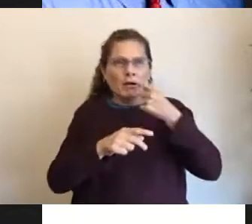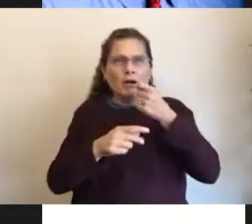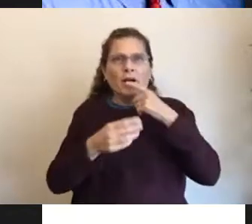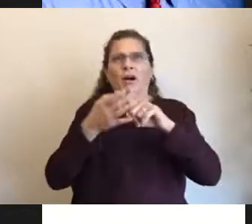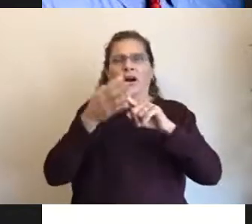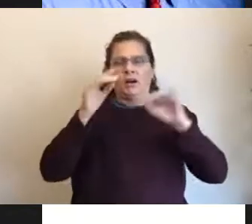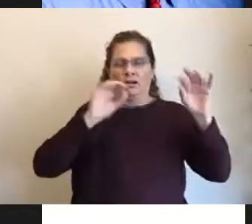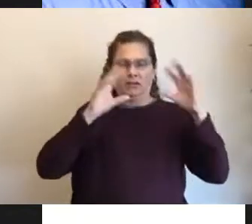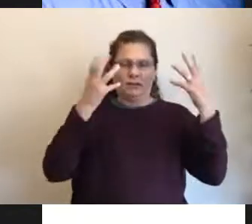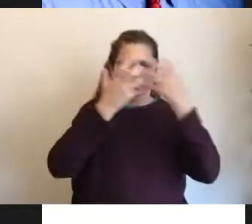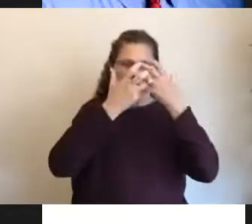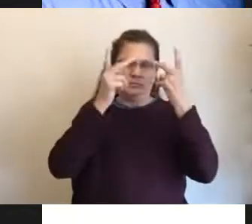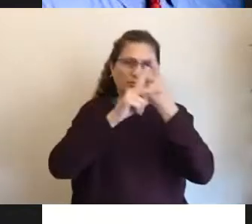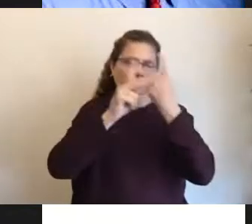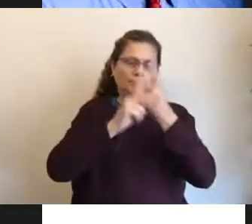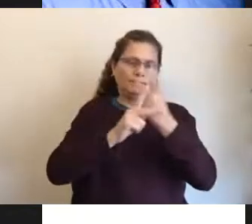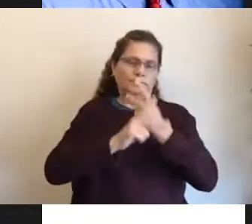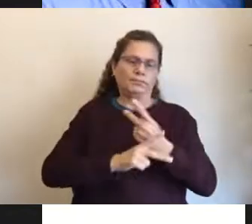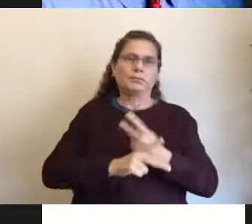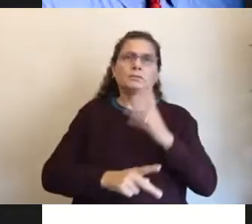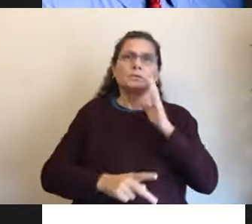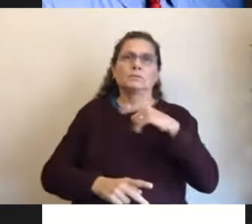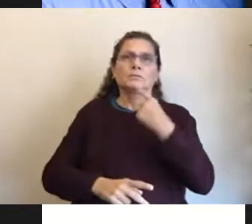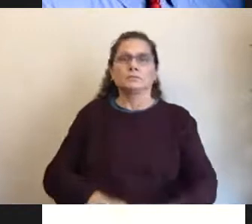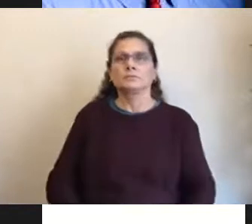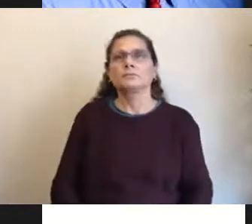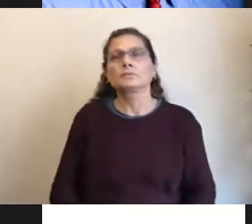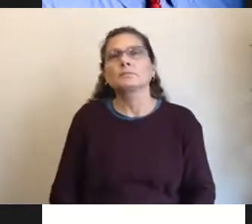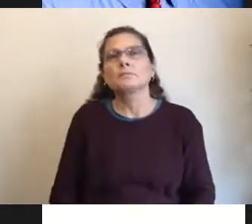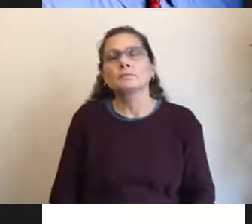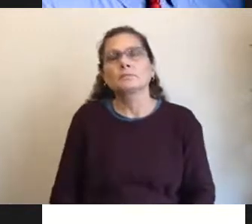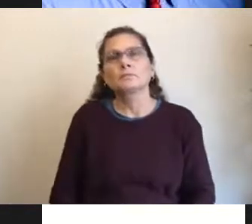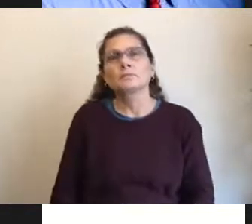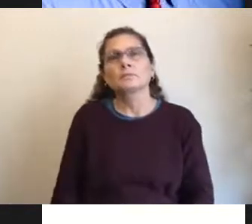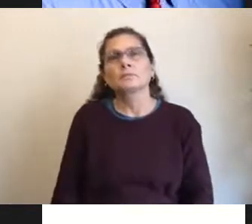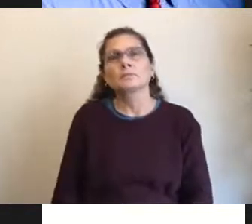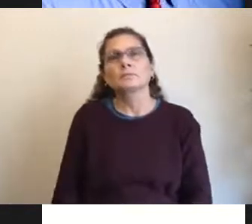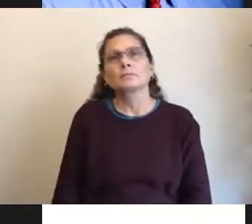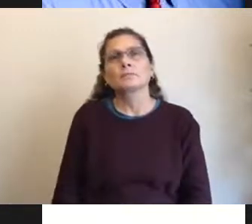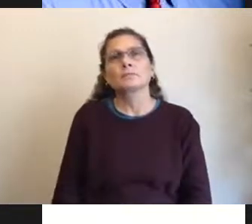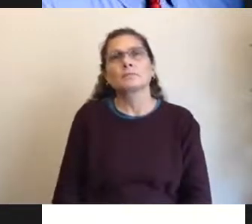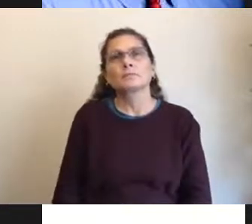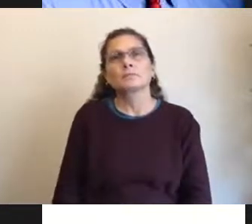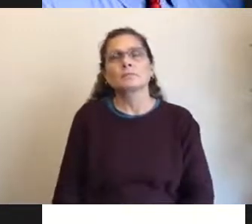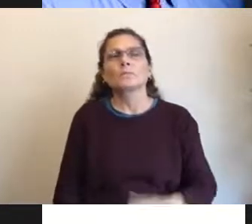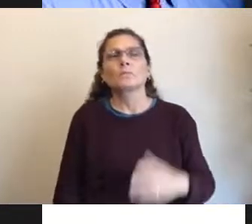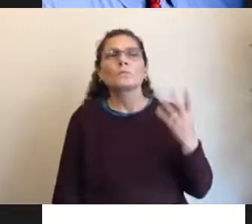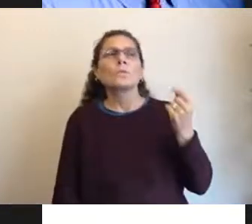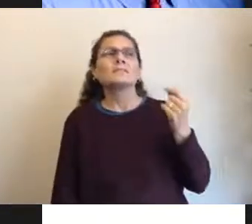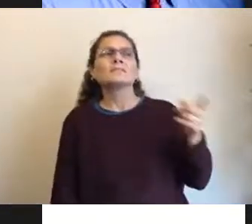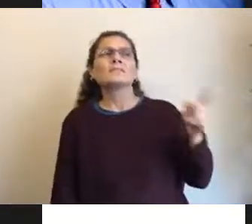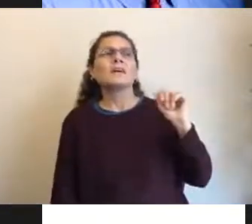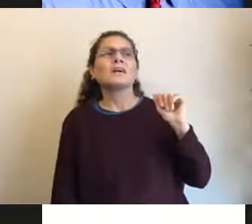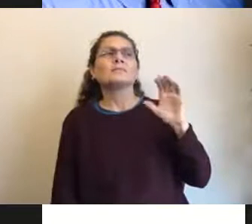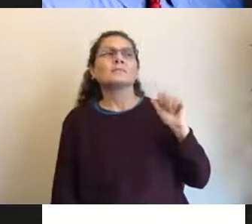The benefits to enrolling in marketplace in coverage or Obamacare is you